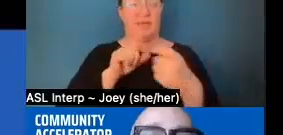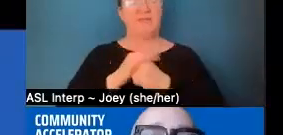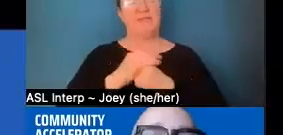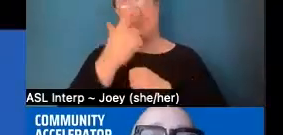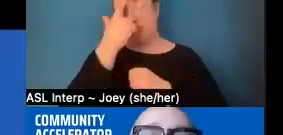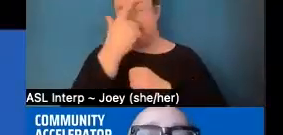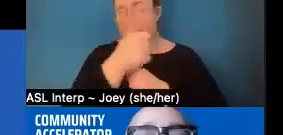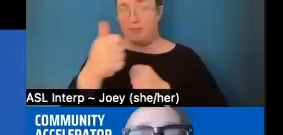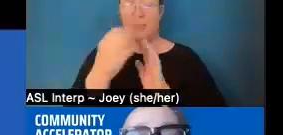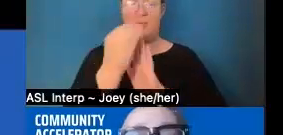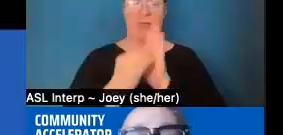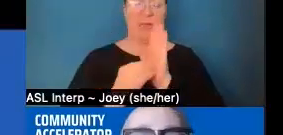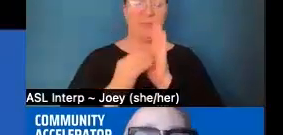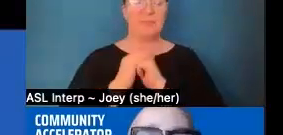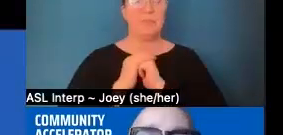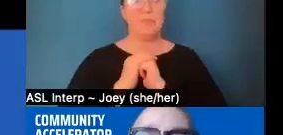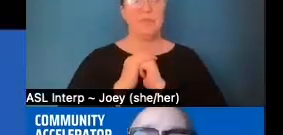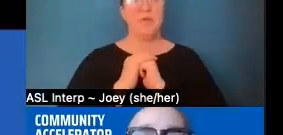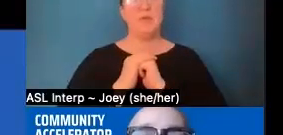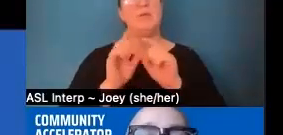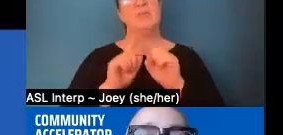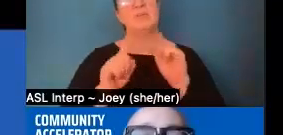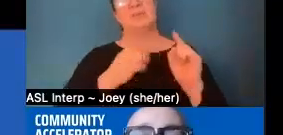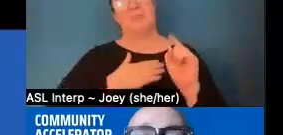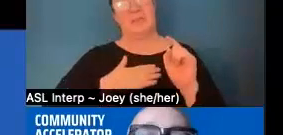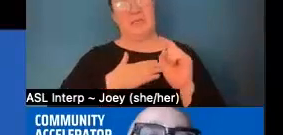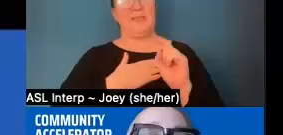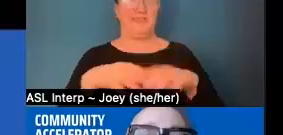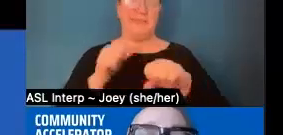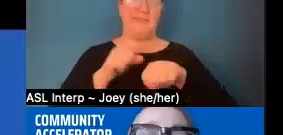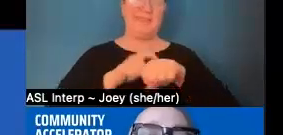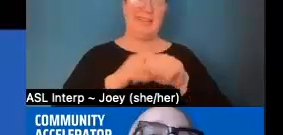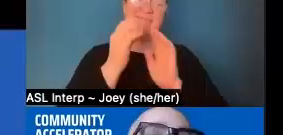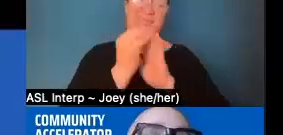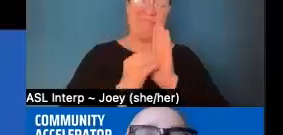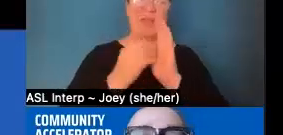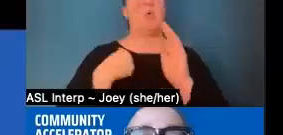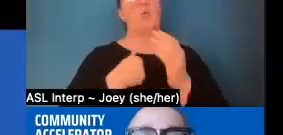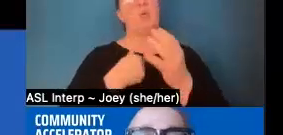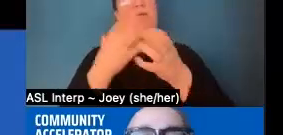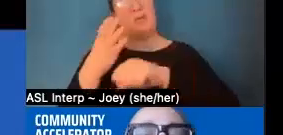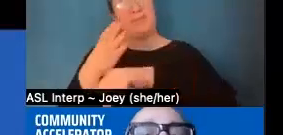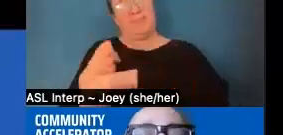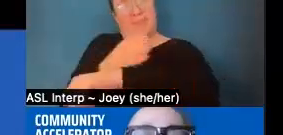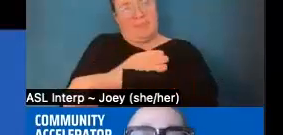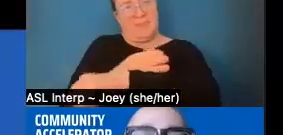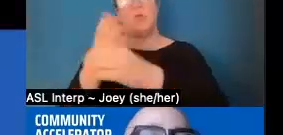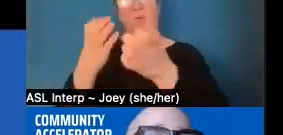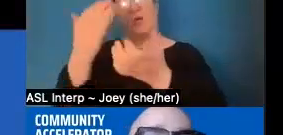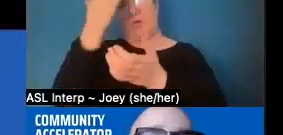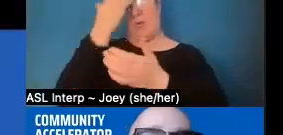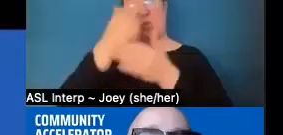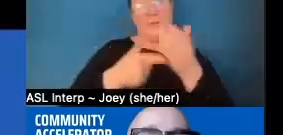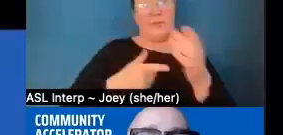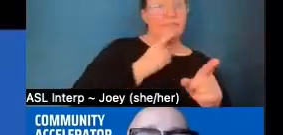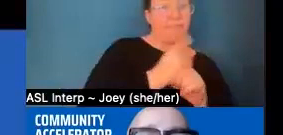we are asking that you take the time to fill it out. We want to get better. We want to know what we did right. We want to know what we did wrong. And so please spend